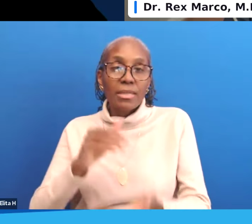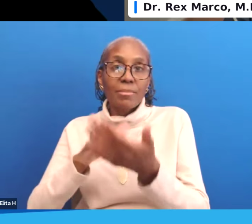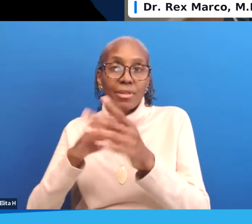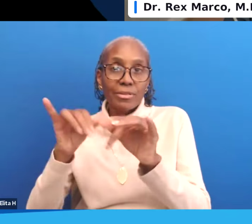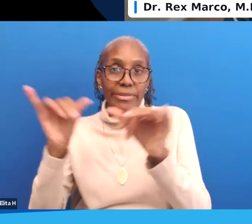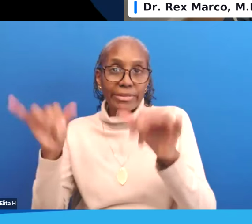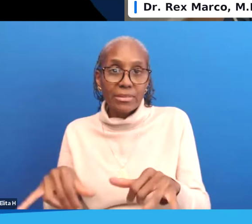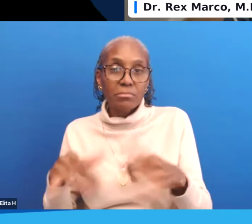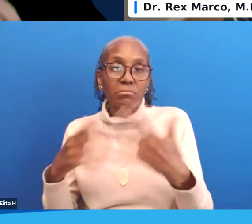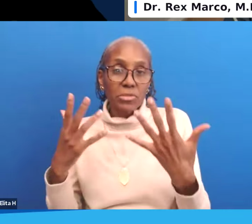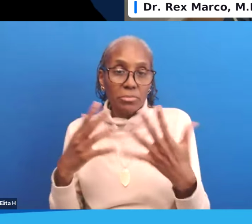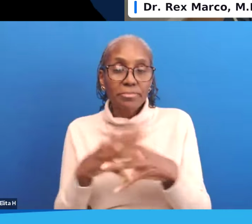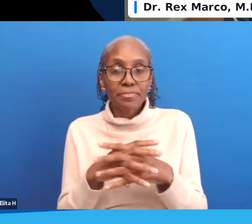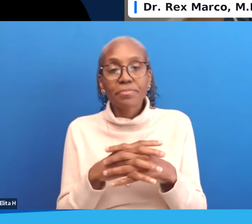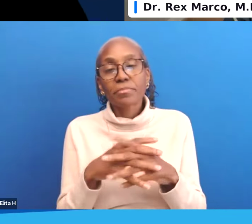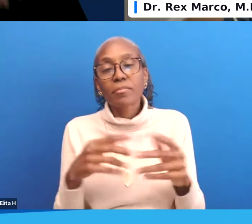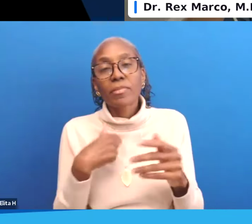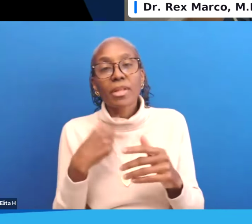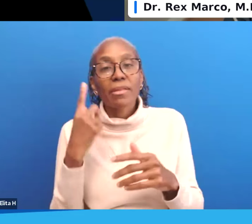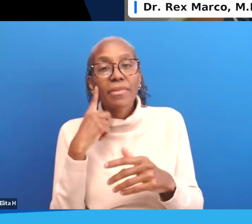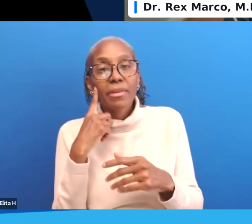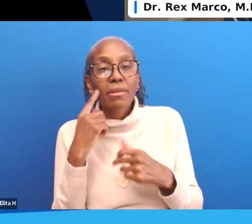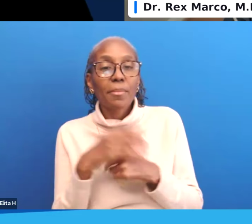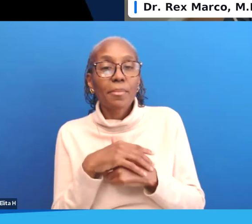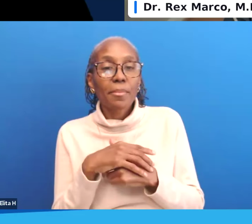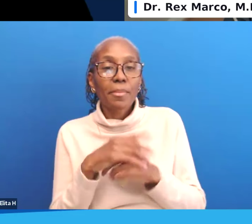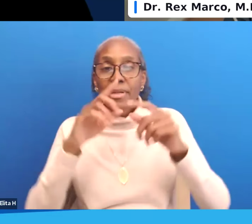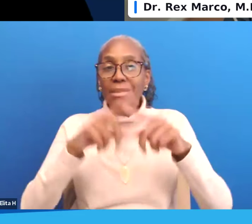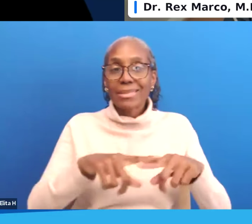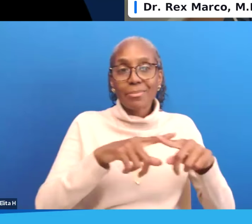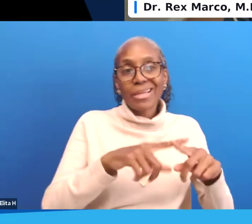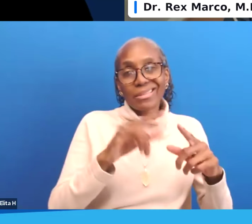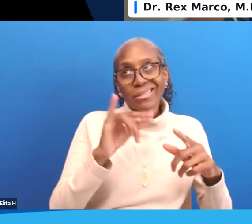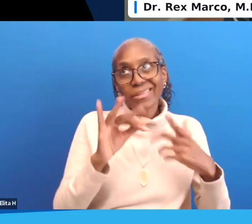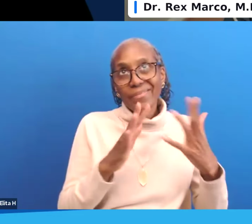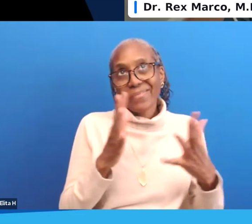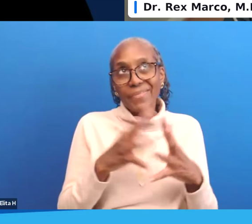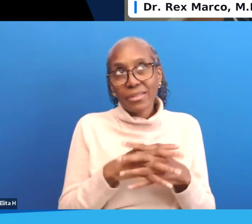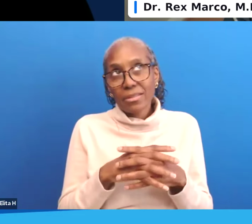And I think that it depends on if it's a